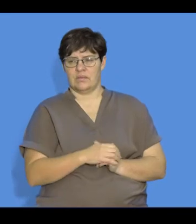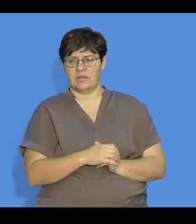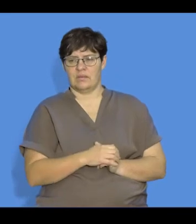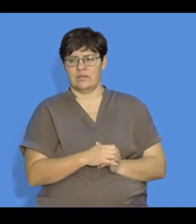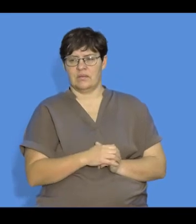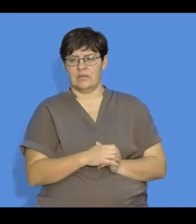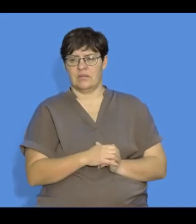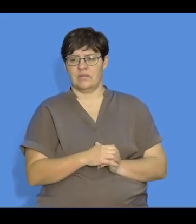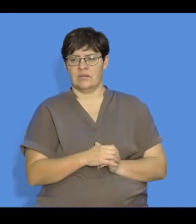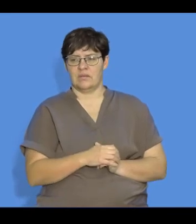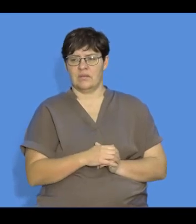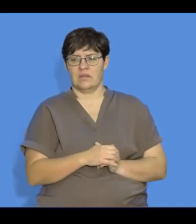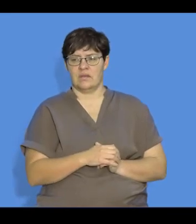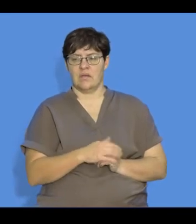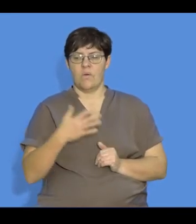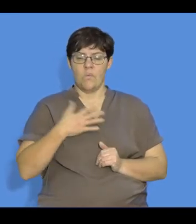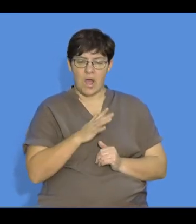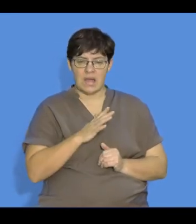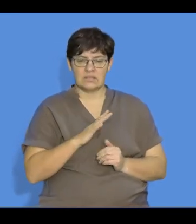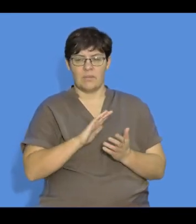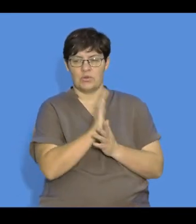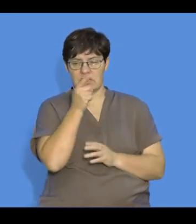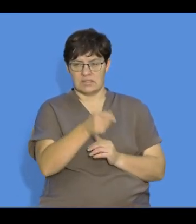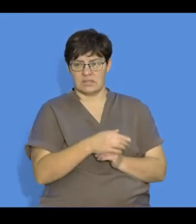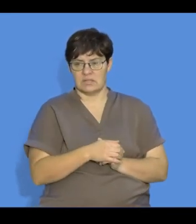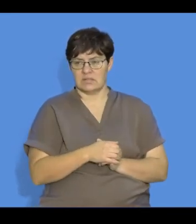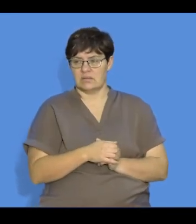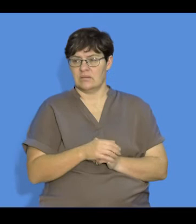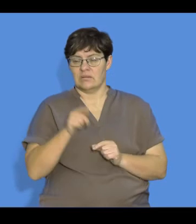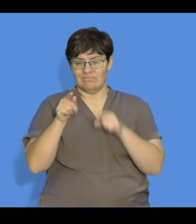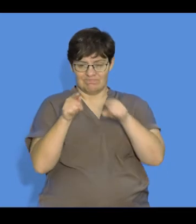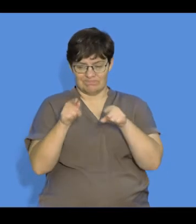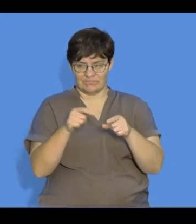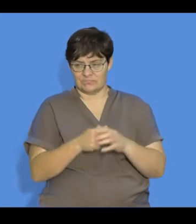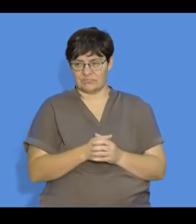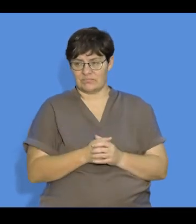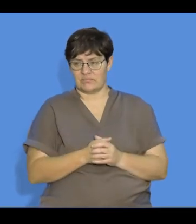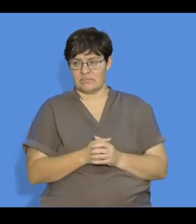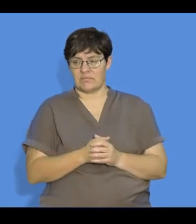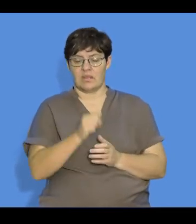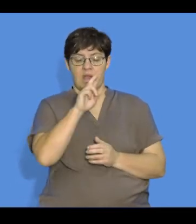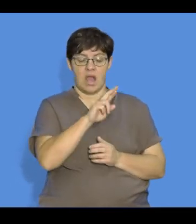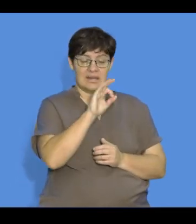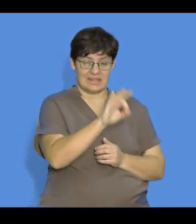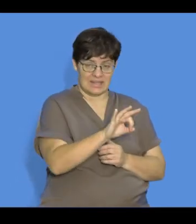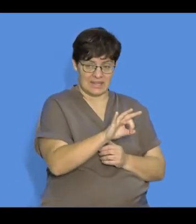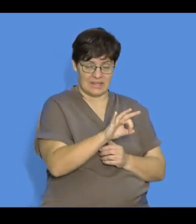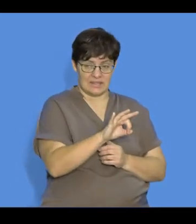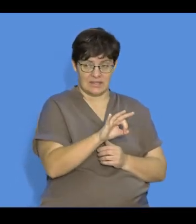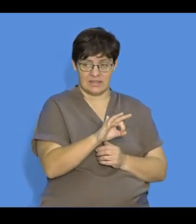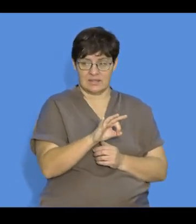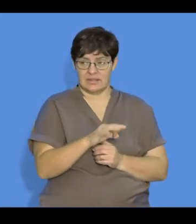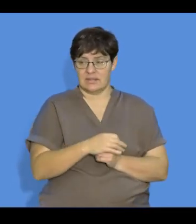clear, right? Because we want to appreciate that these two, R3 is